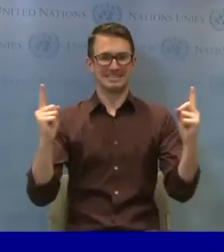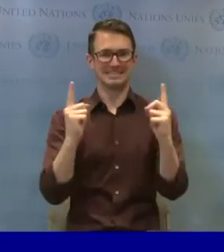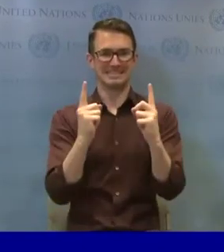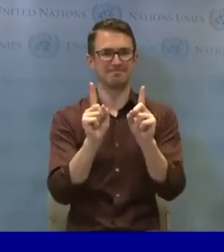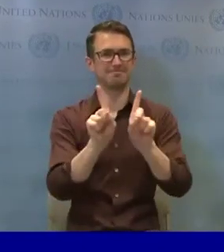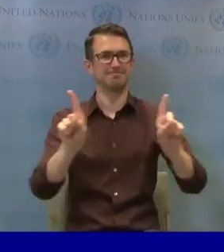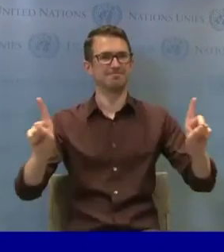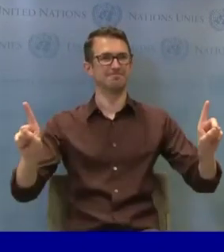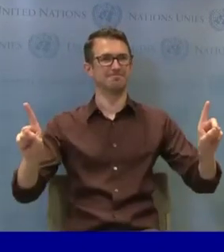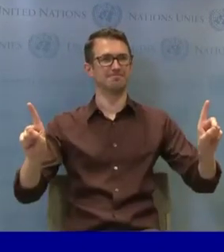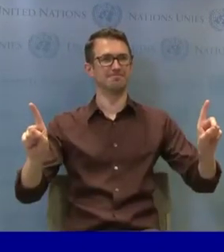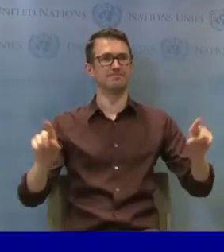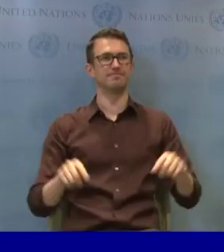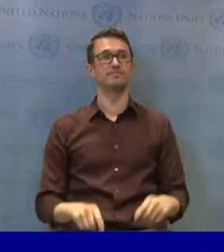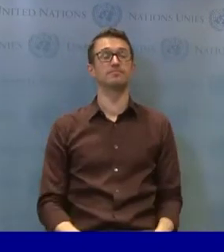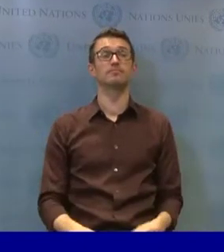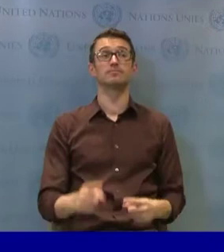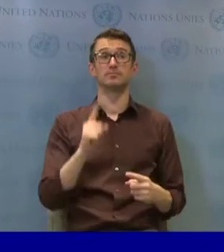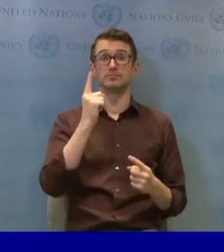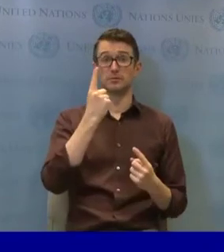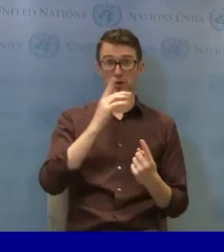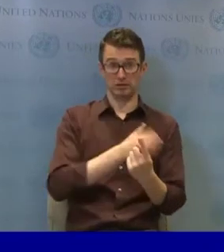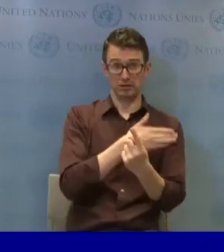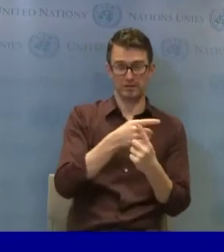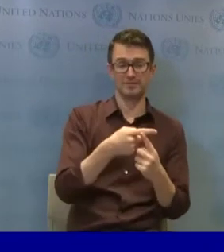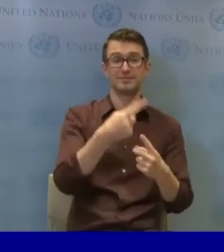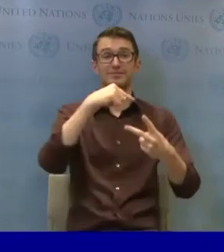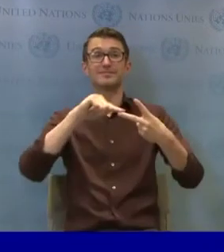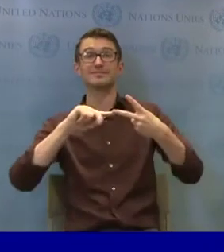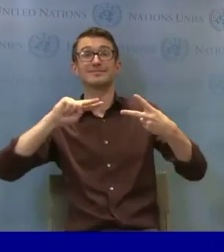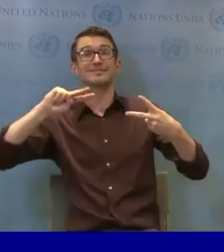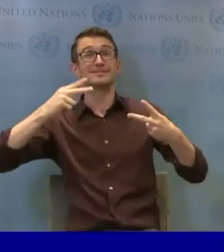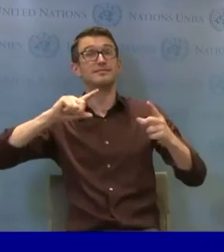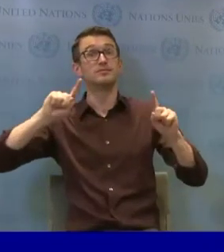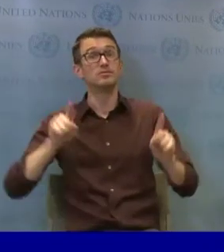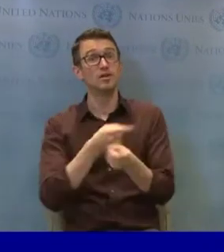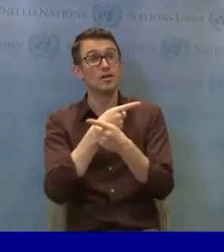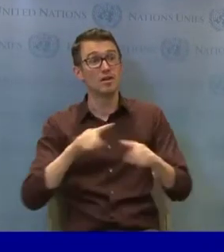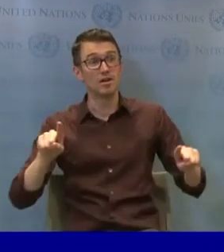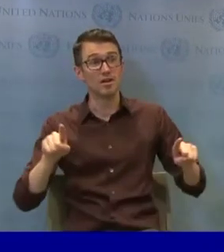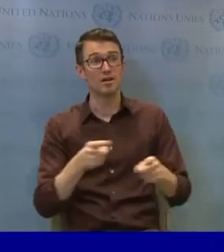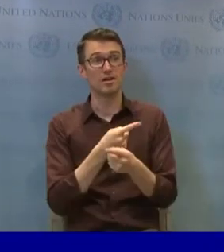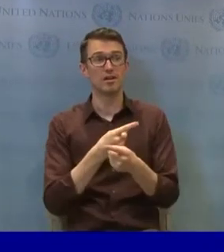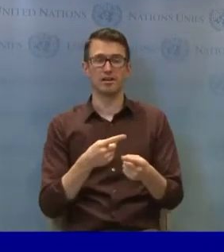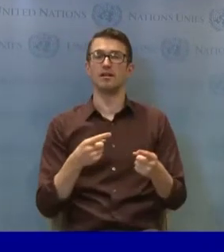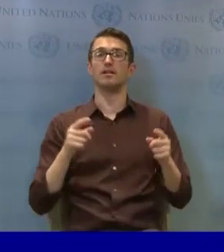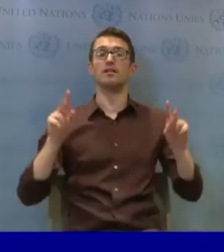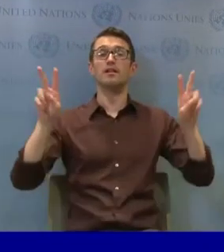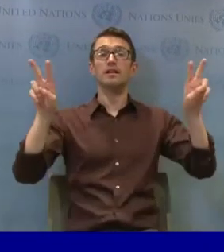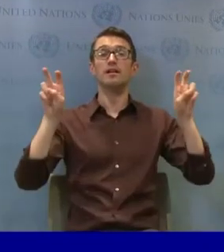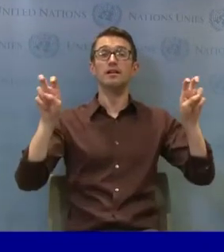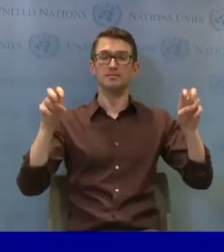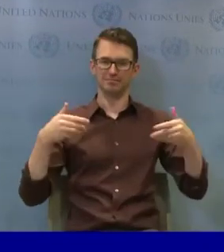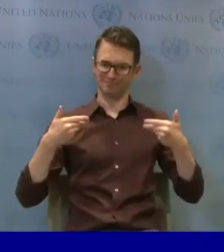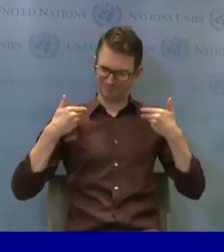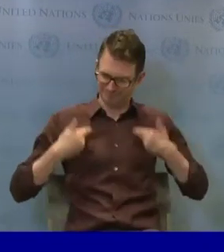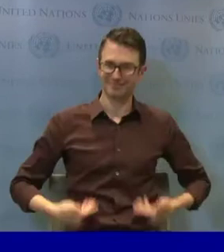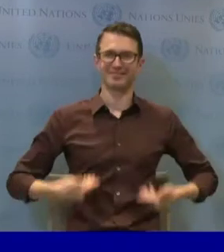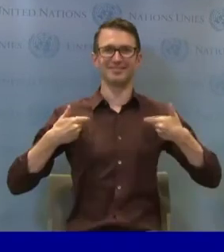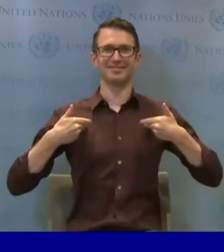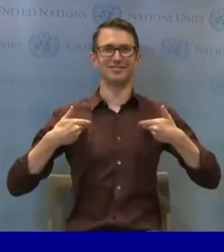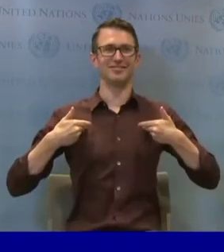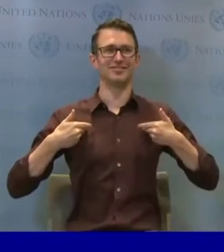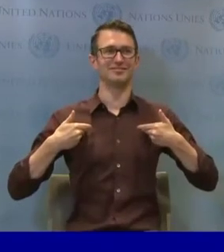Am, which makes a firm statement about the importance to be yourself and believe in your